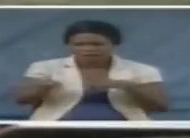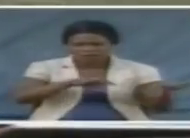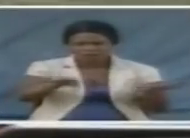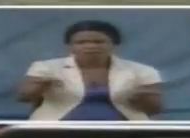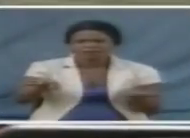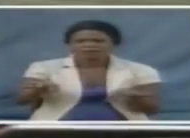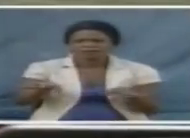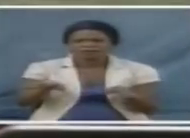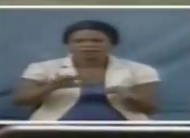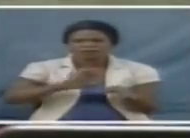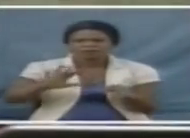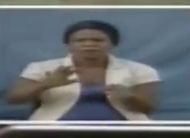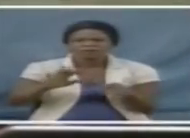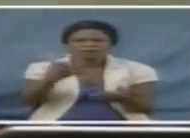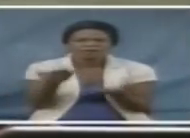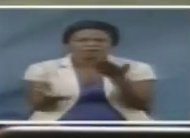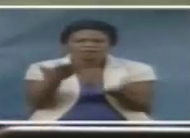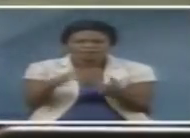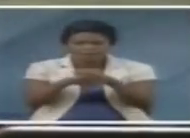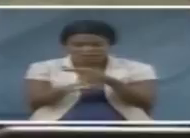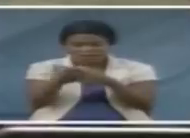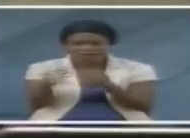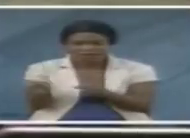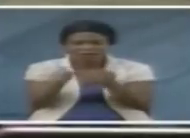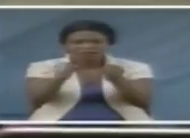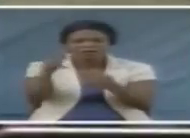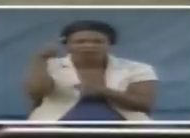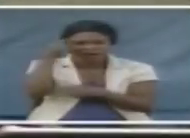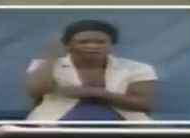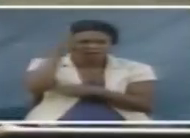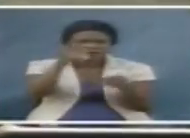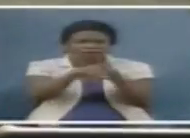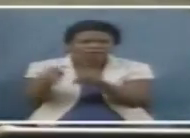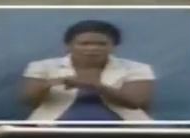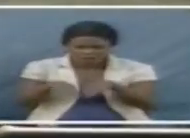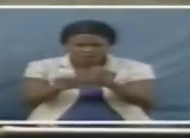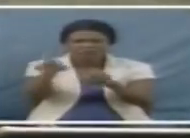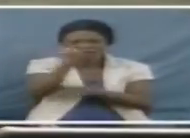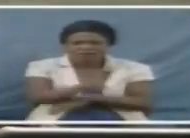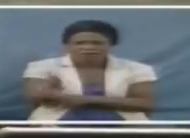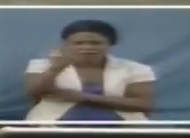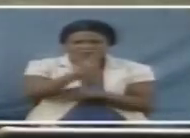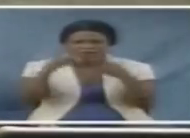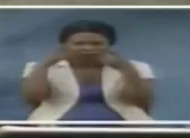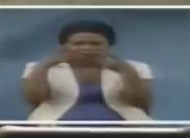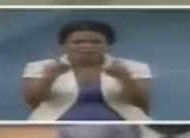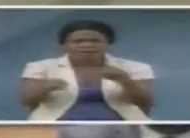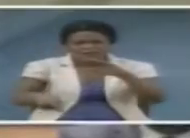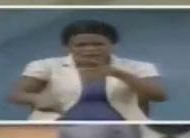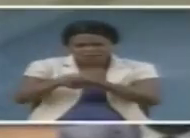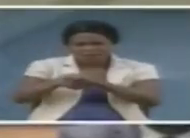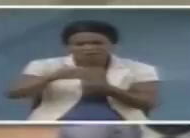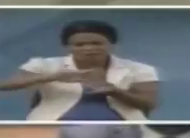the 3 euro bonds and the dismantling of the stock of arrears. Under this strategy, government will